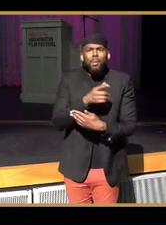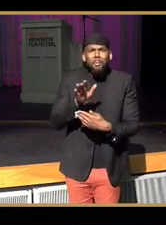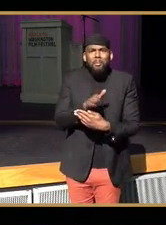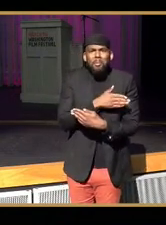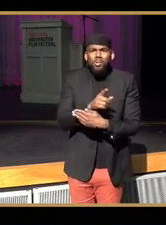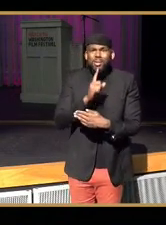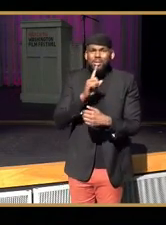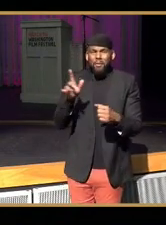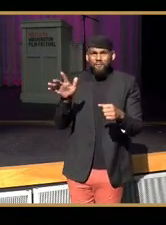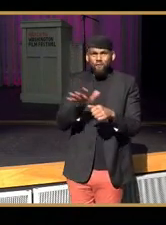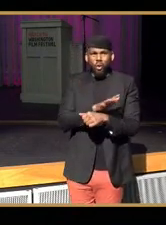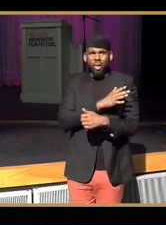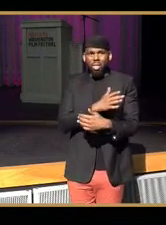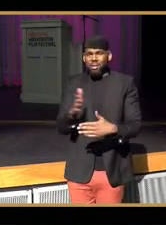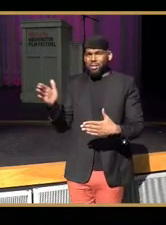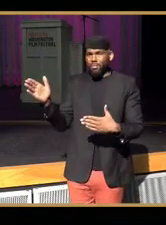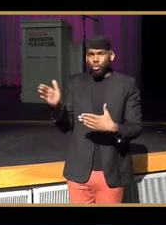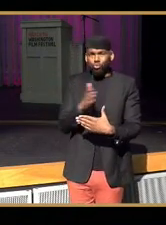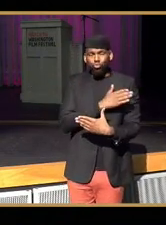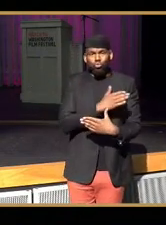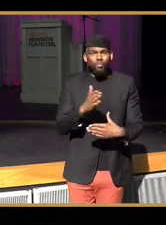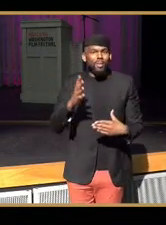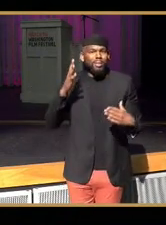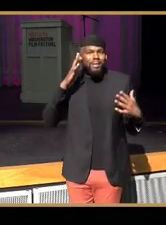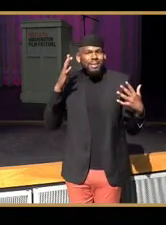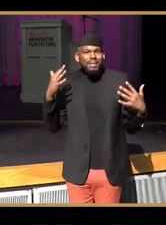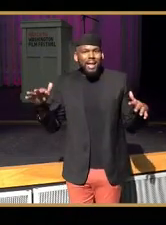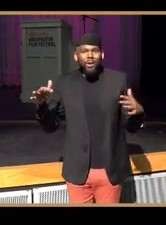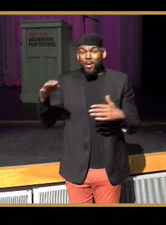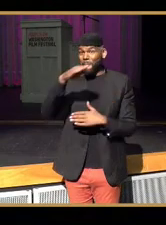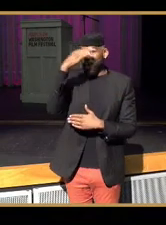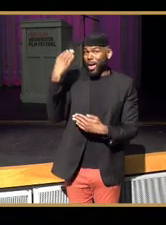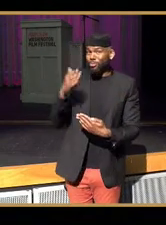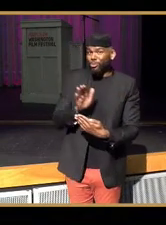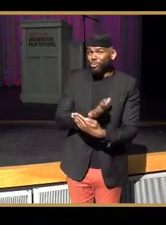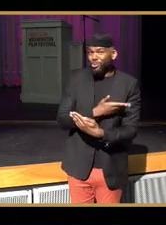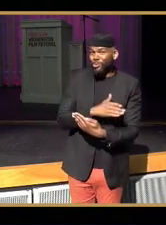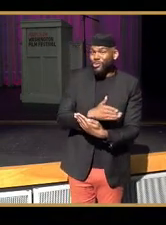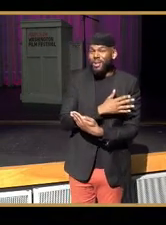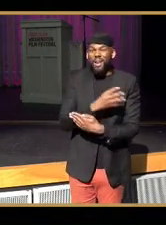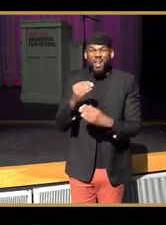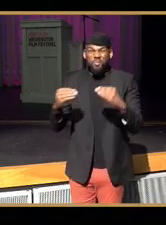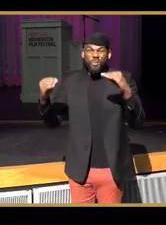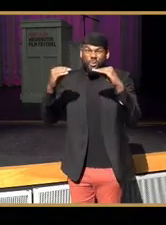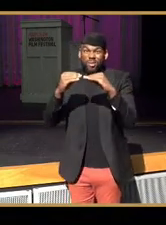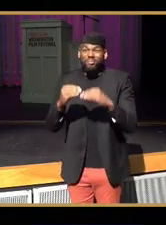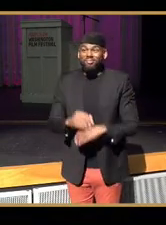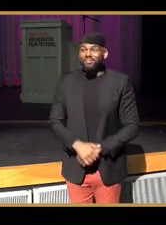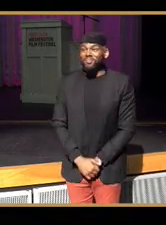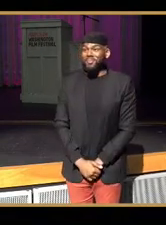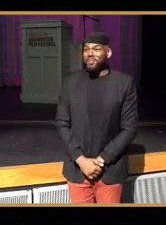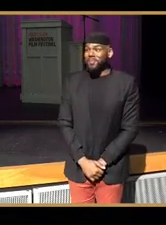full spectrum in terms of its sound of black music and beyond.